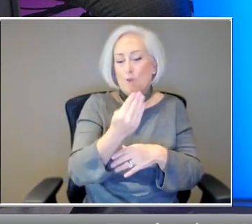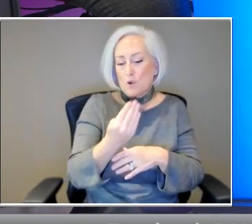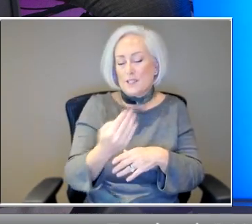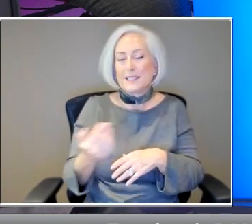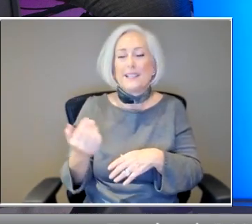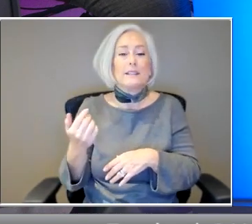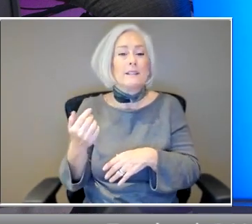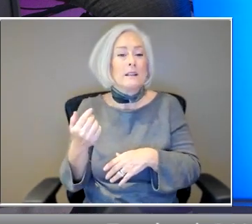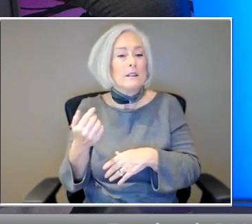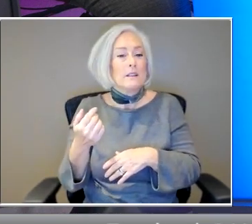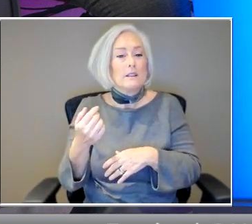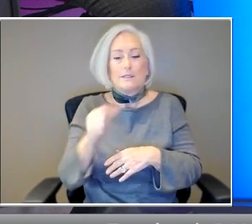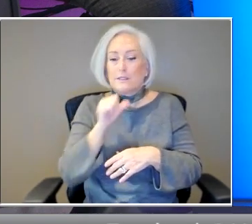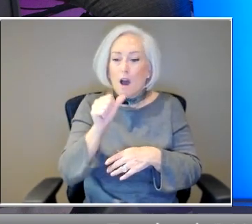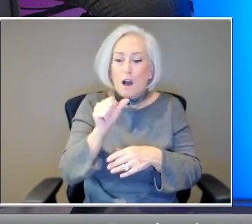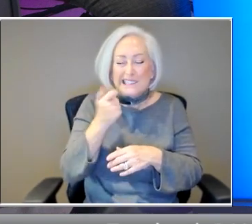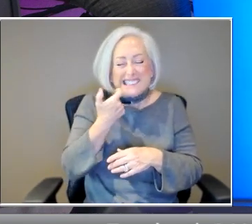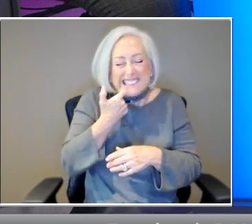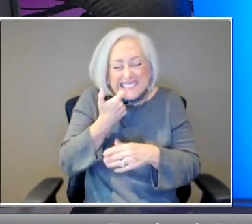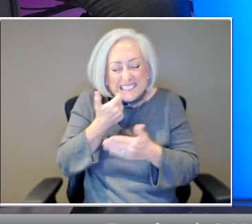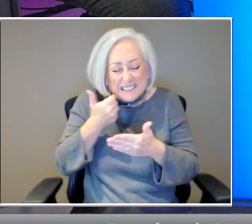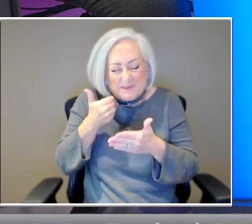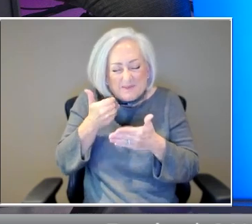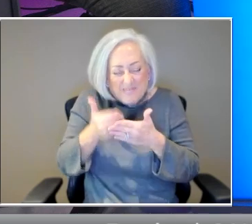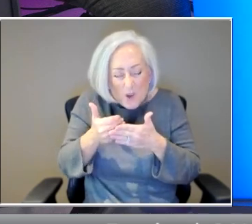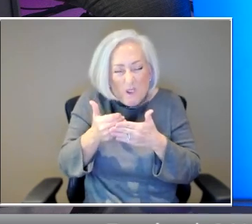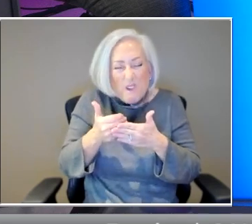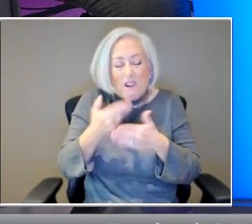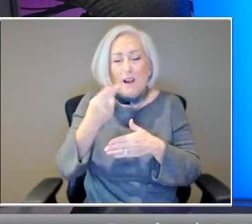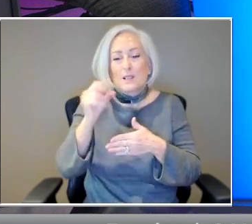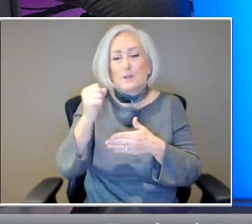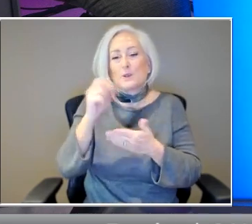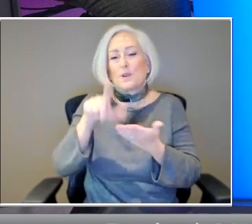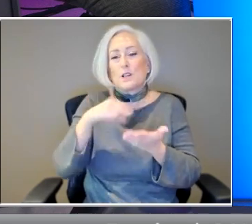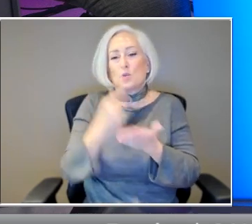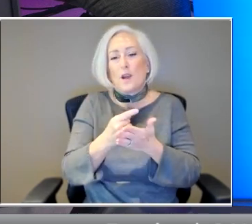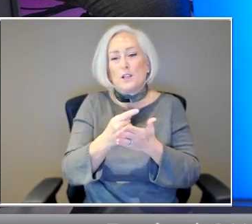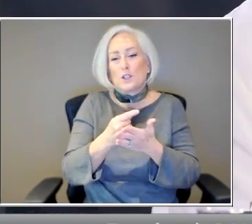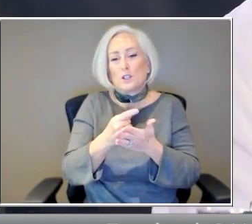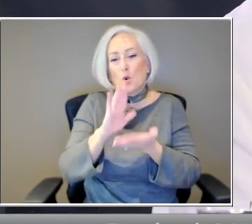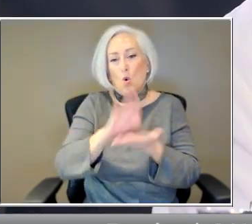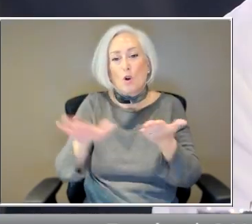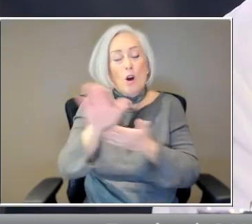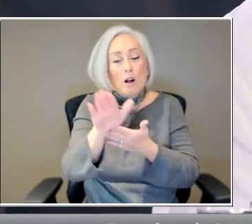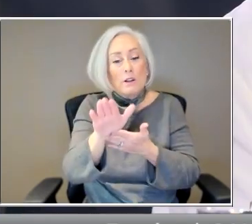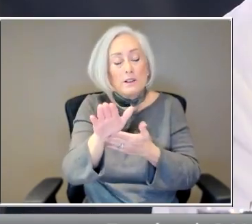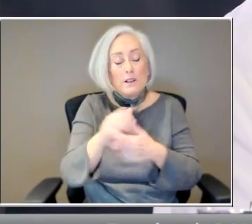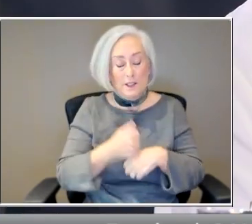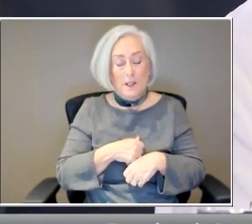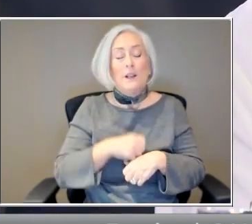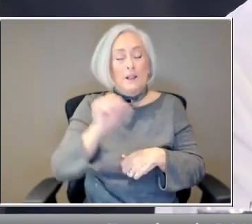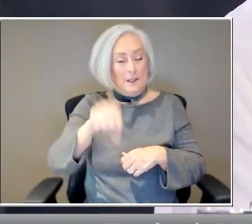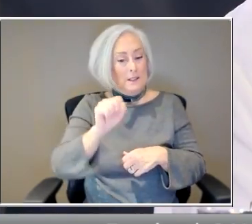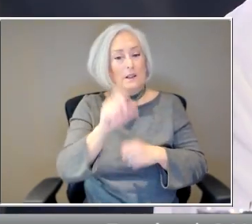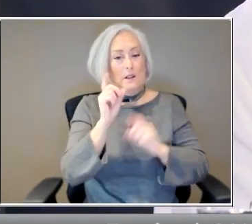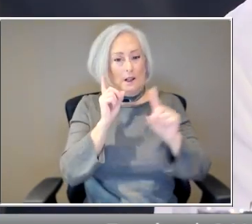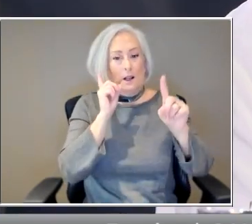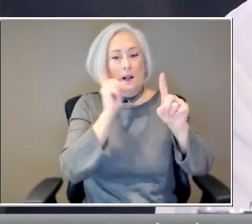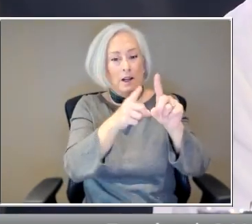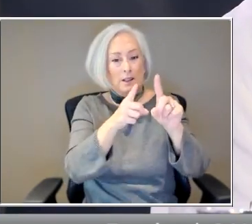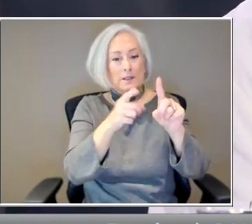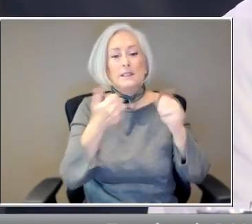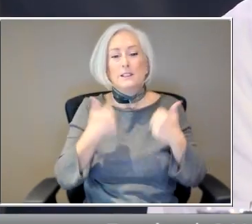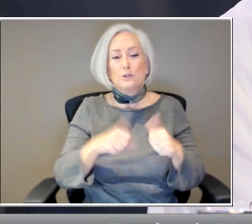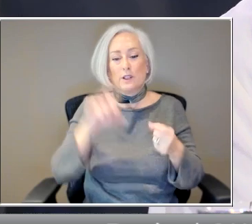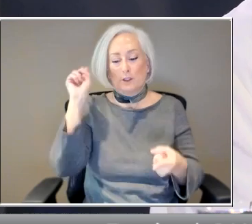before college or what have you. Yes. Dr. So I was going to say our goal has been to try to minimize that loss to follow-up rate, and one of the big things about